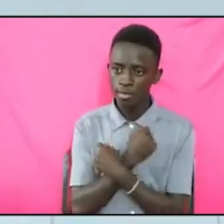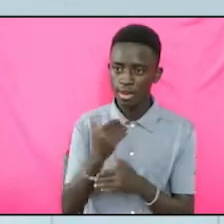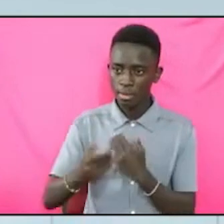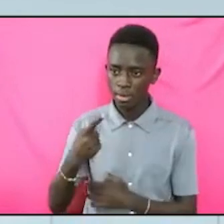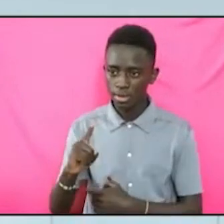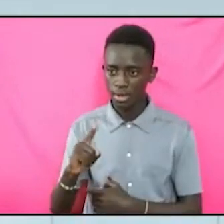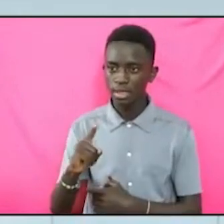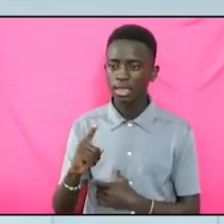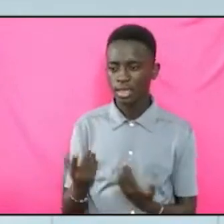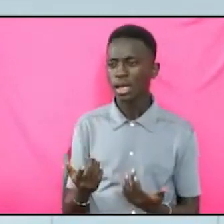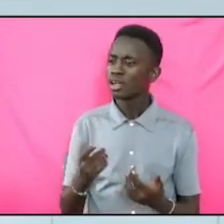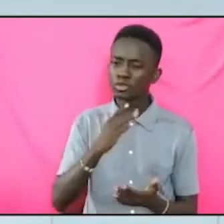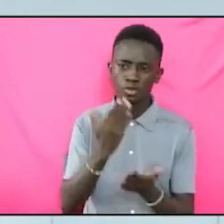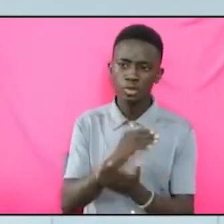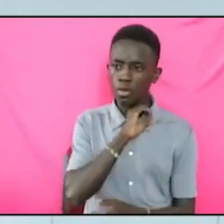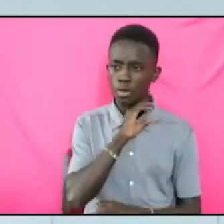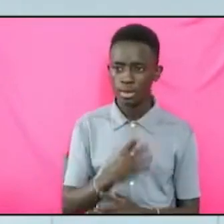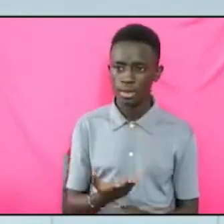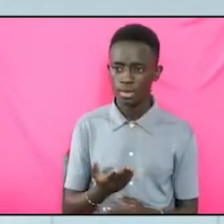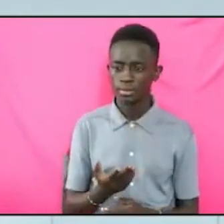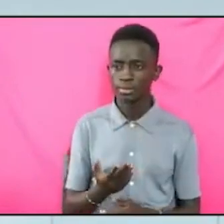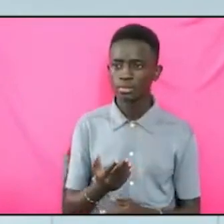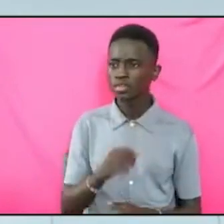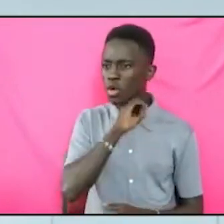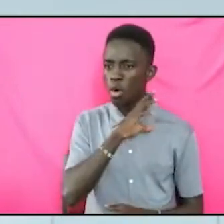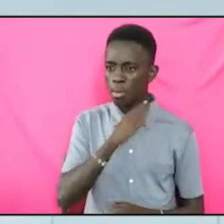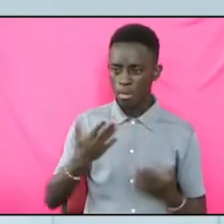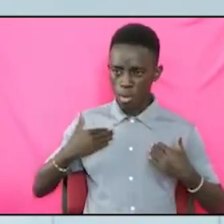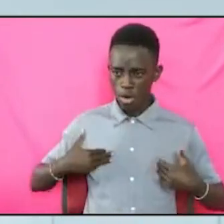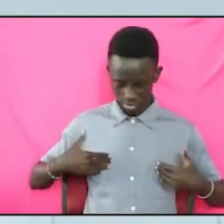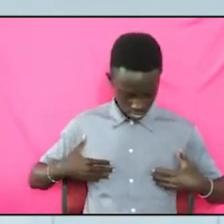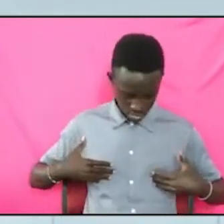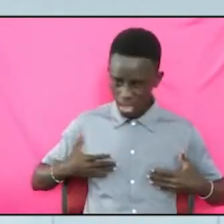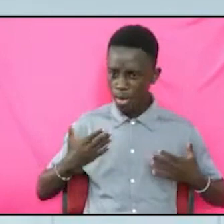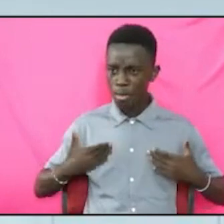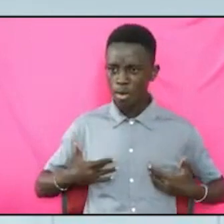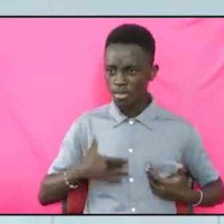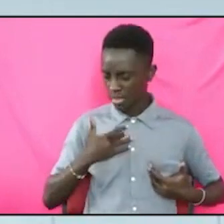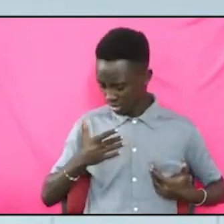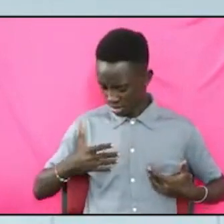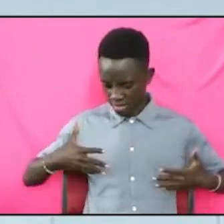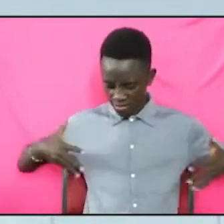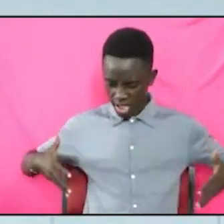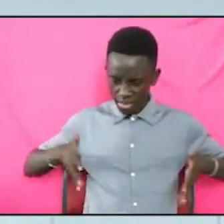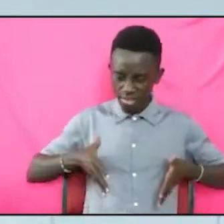life. Stop complaining about your body shape. I mean, whom did you want to have that body?